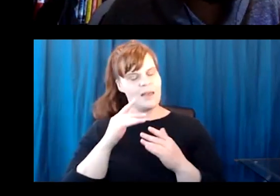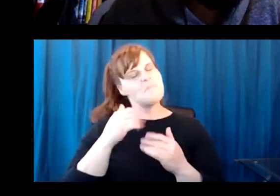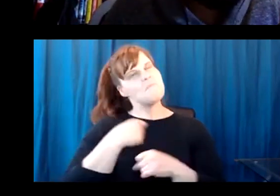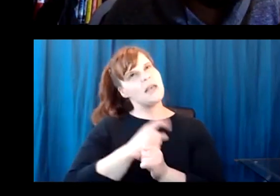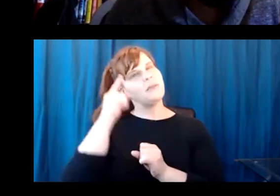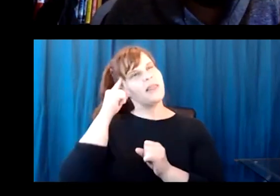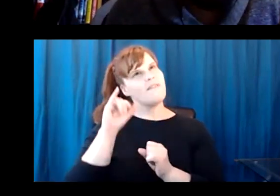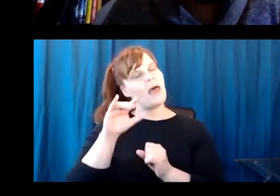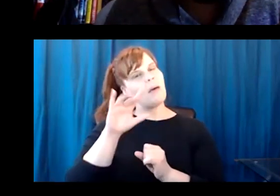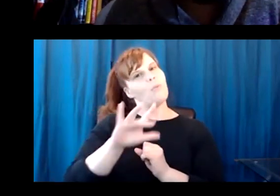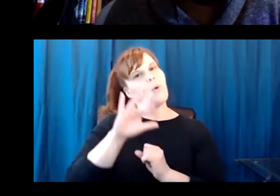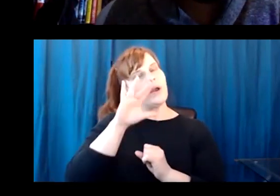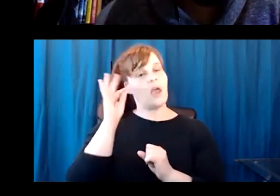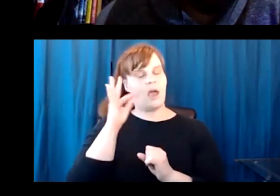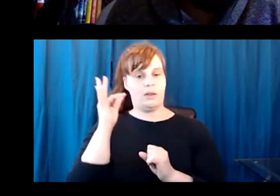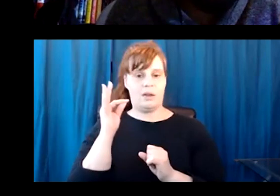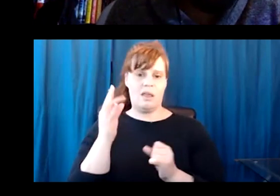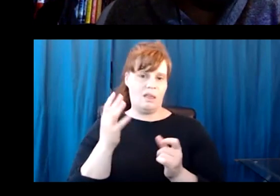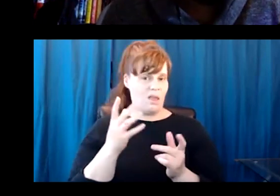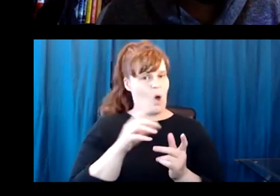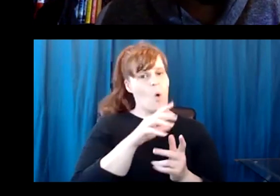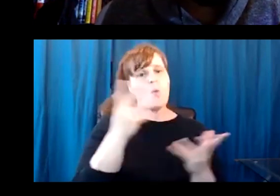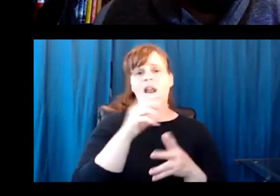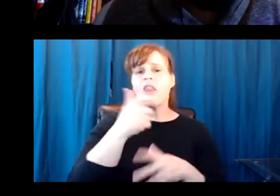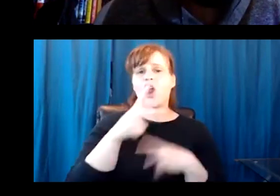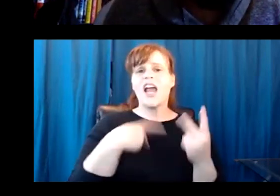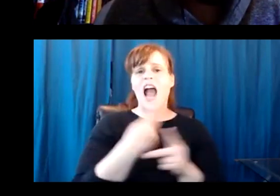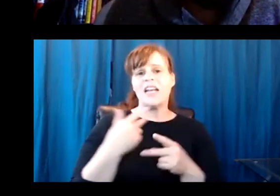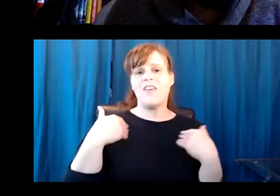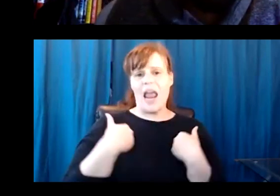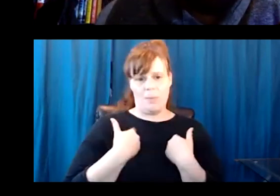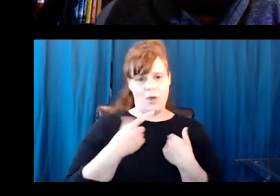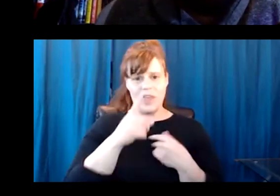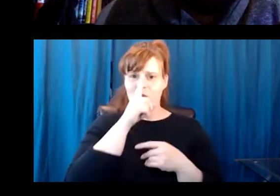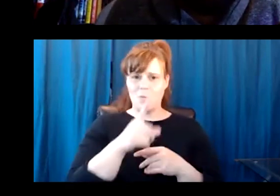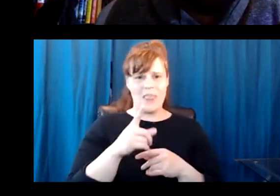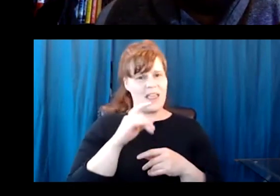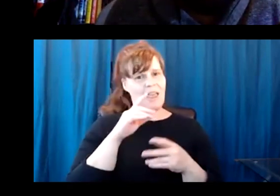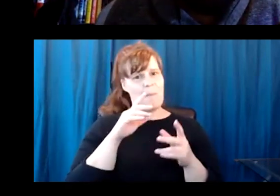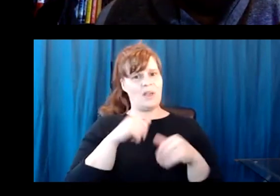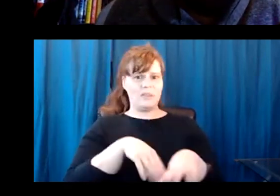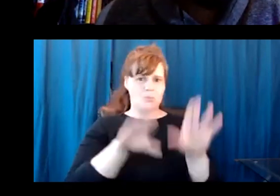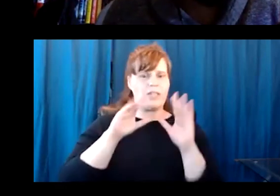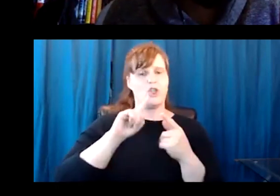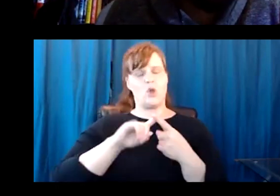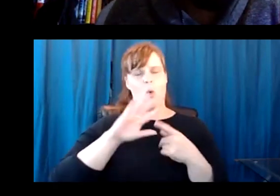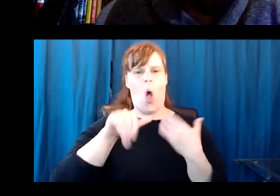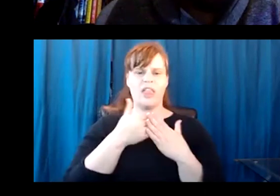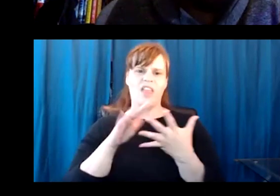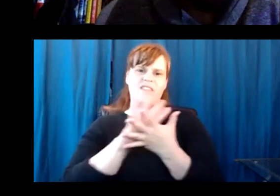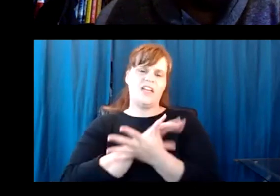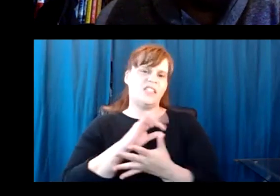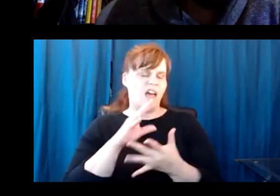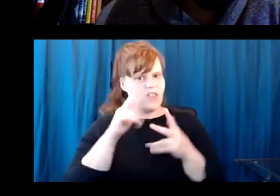more prone to the vagaries of human curiosity than Schrodinger's poor cat? Trapped in a steel